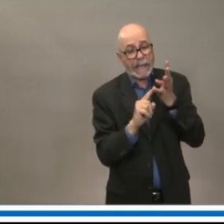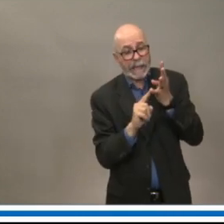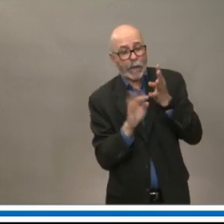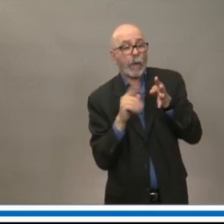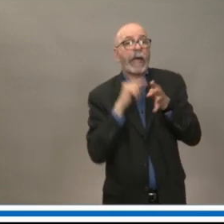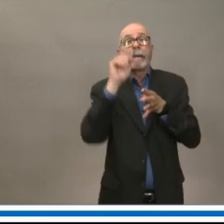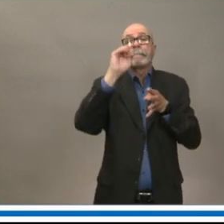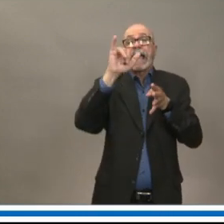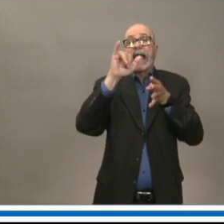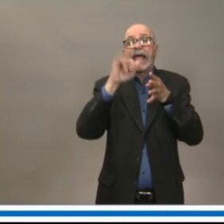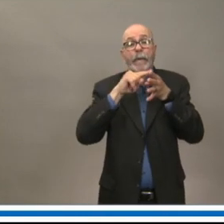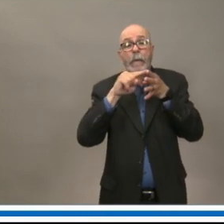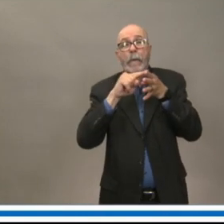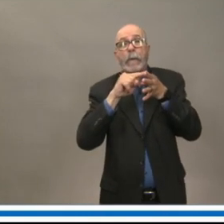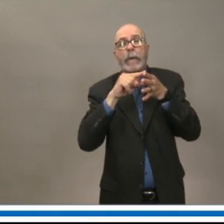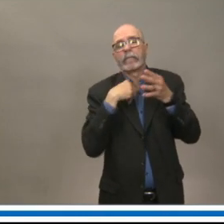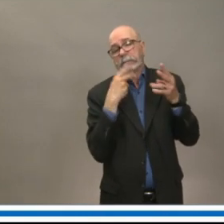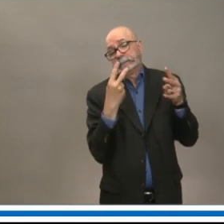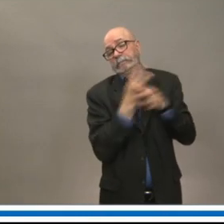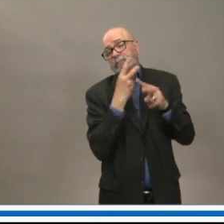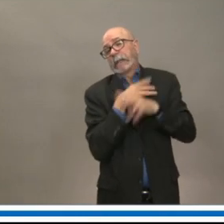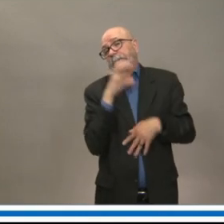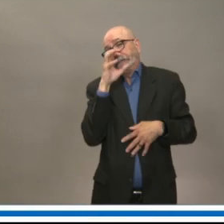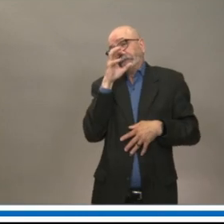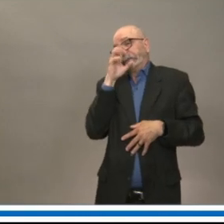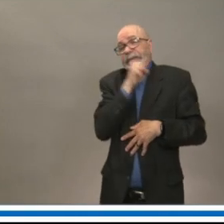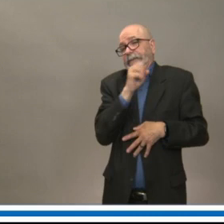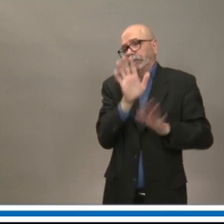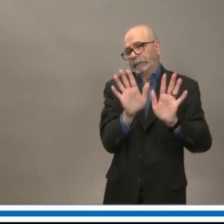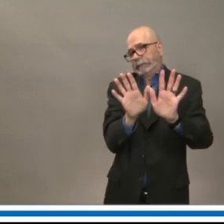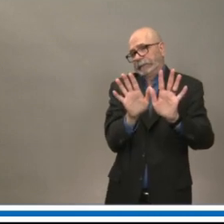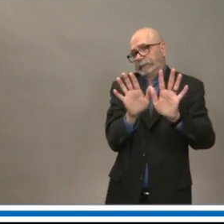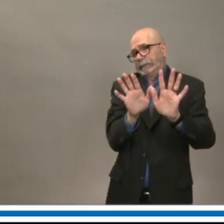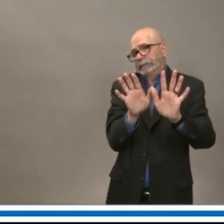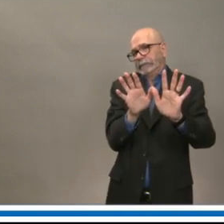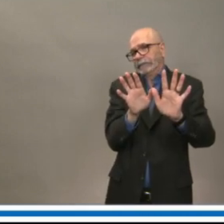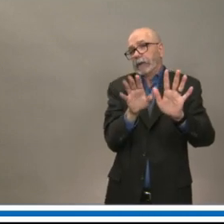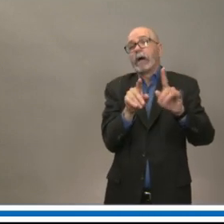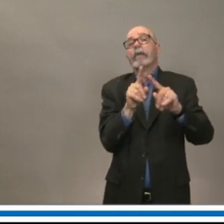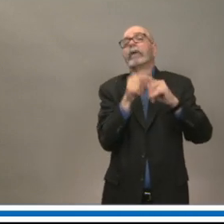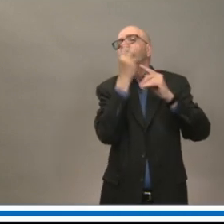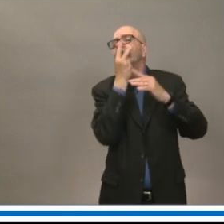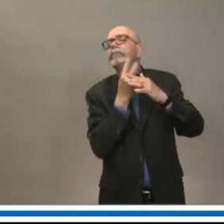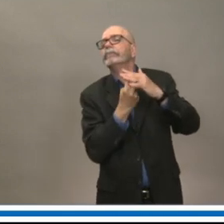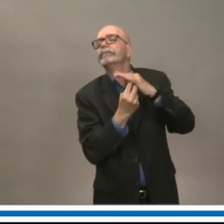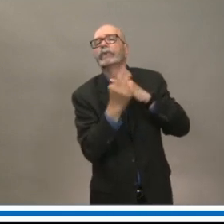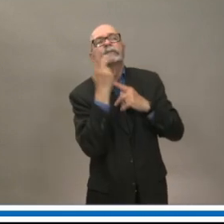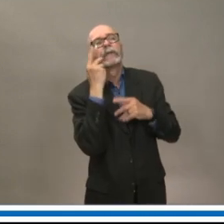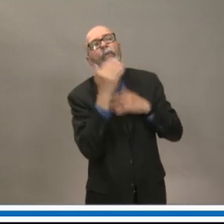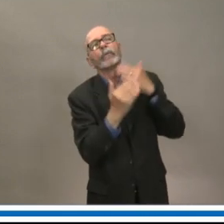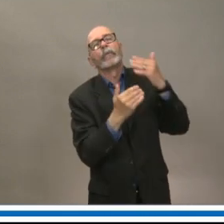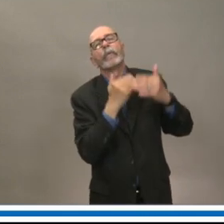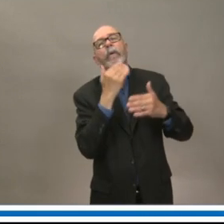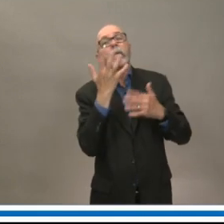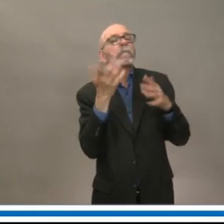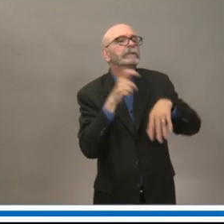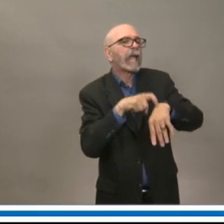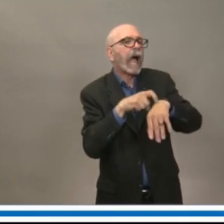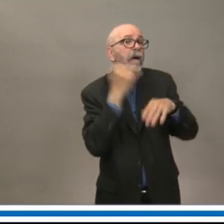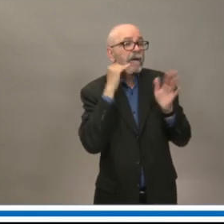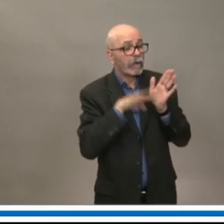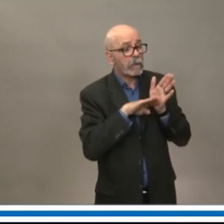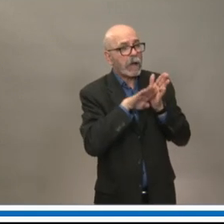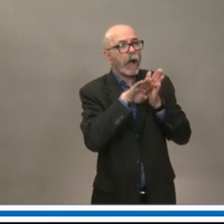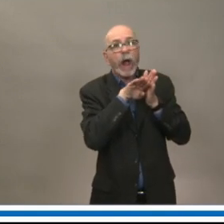best guess. We will see as time progresses, but that's likely where we're going to see it. And as you can see from